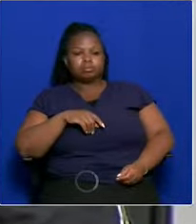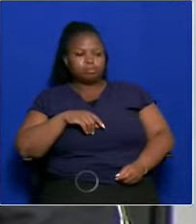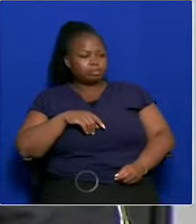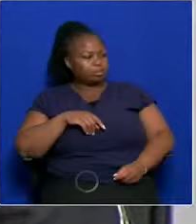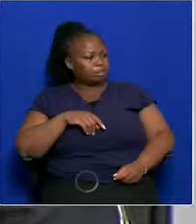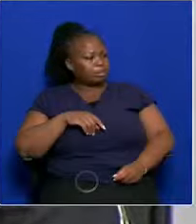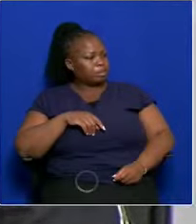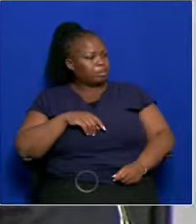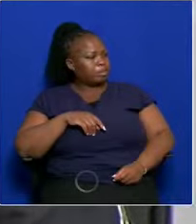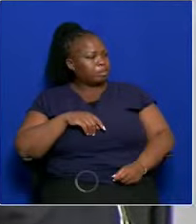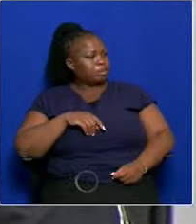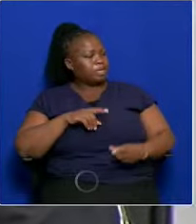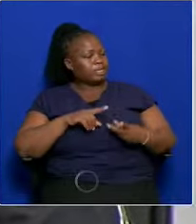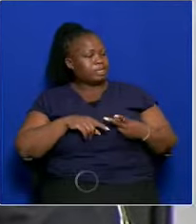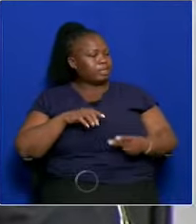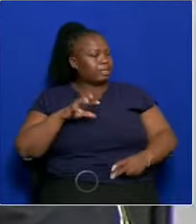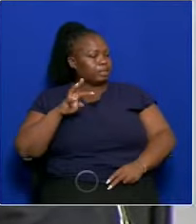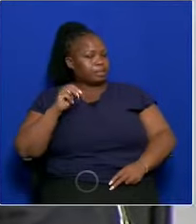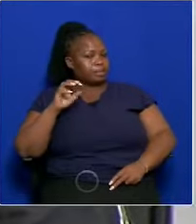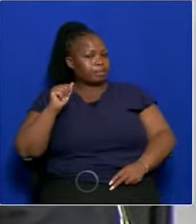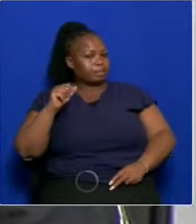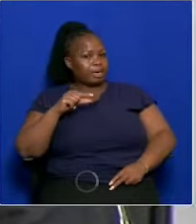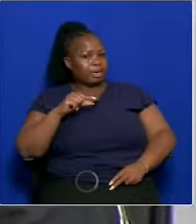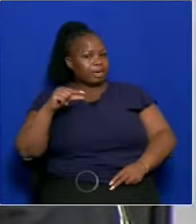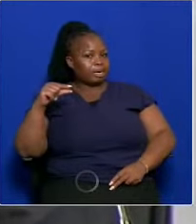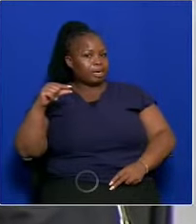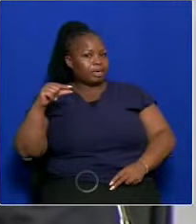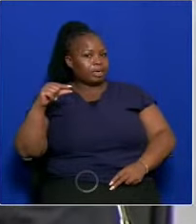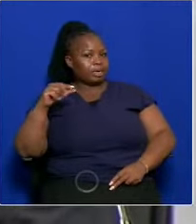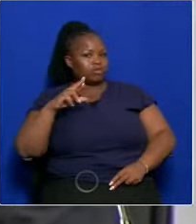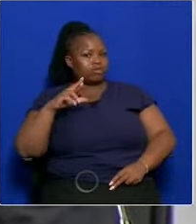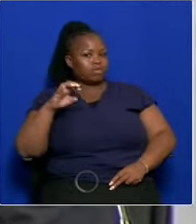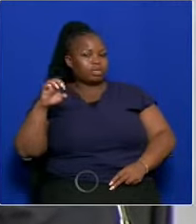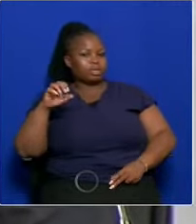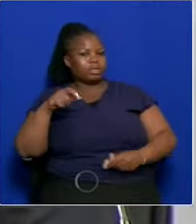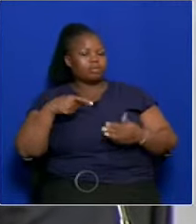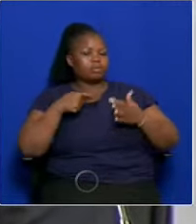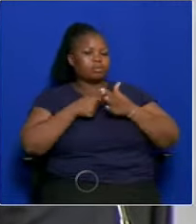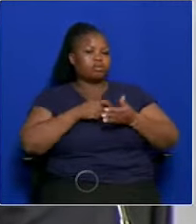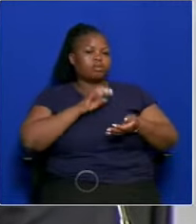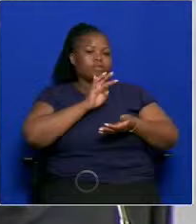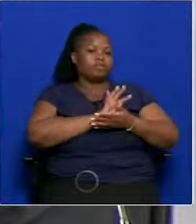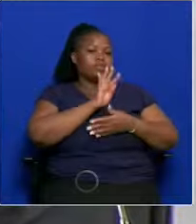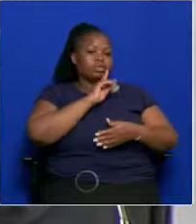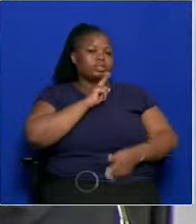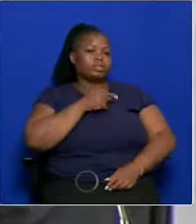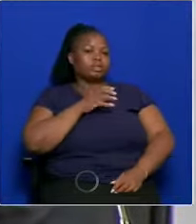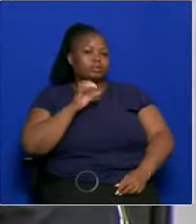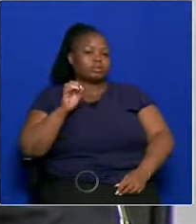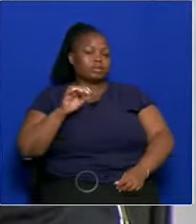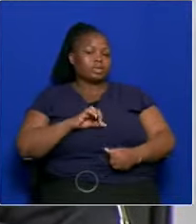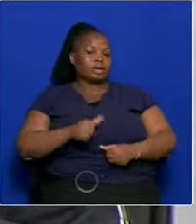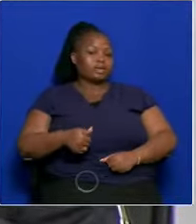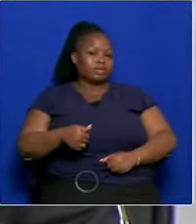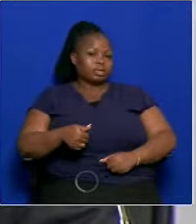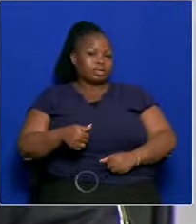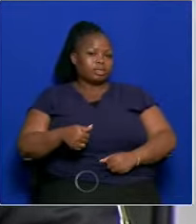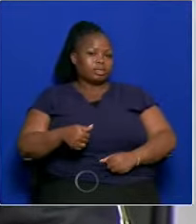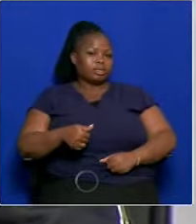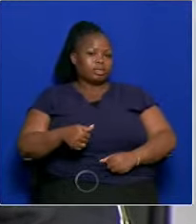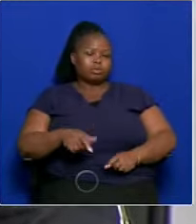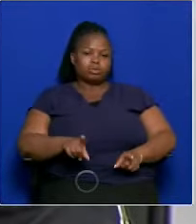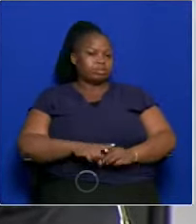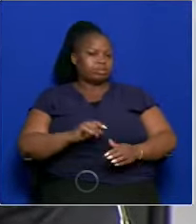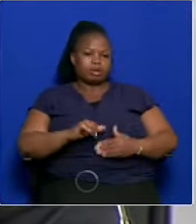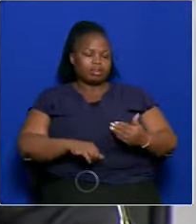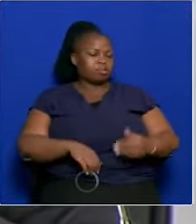McGrill which was bought for 14,000 after, not in the same month, because that is